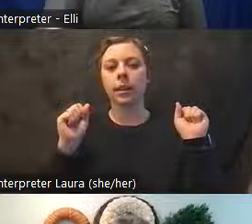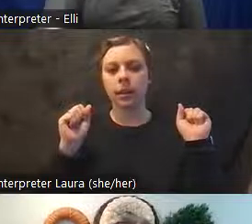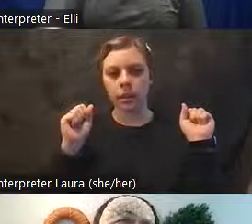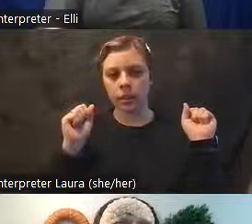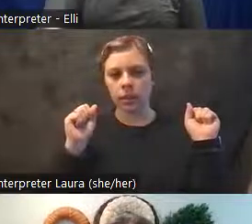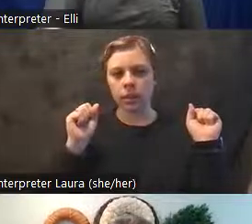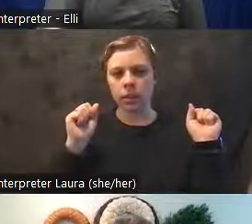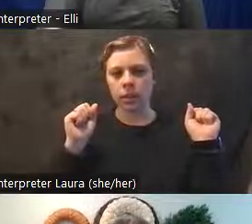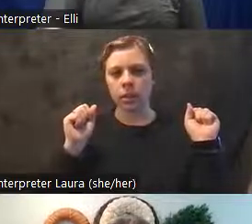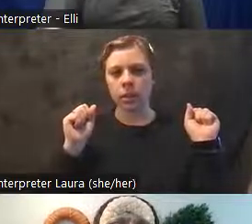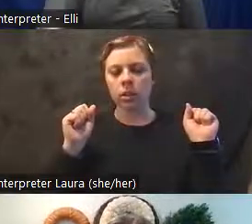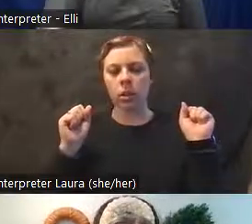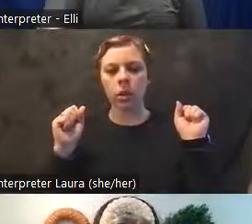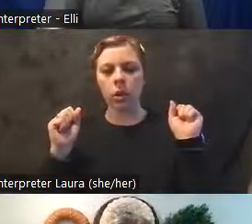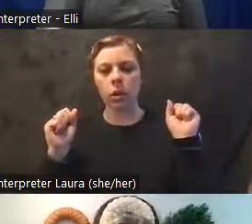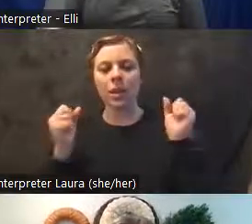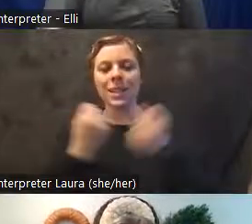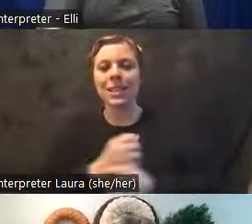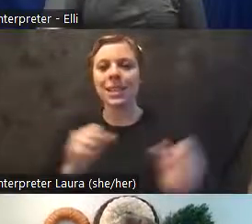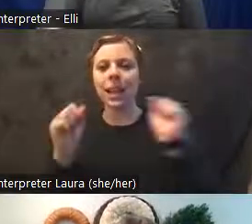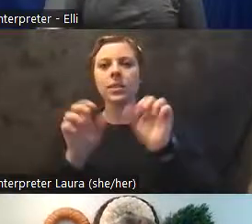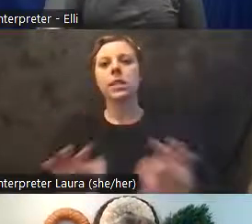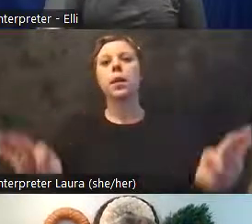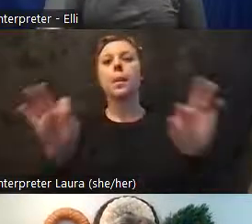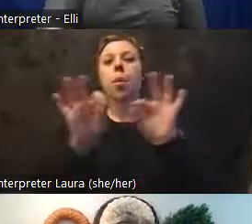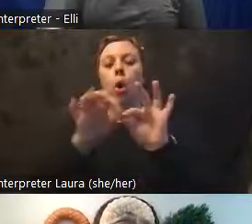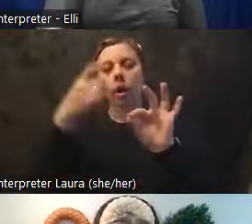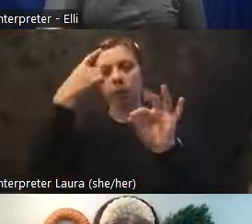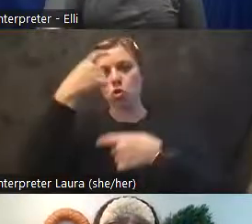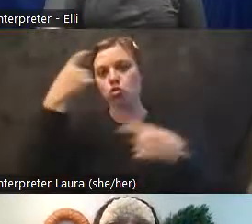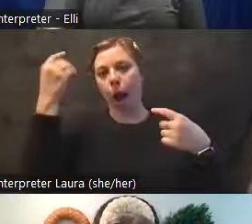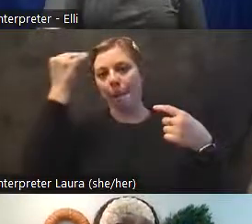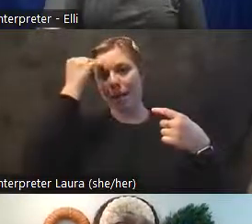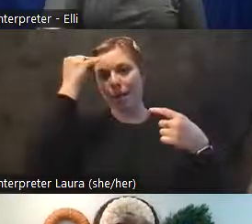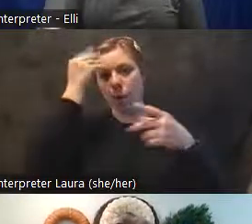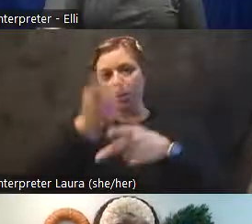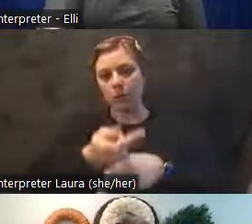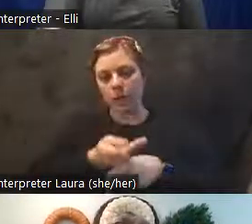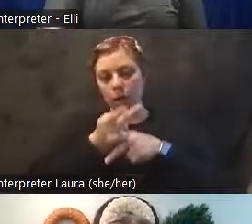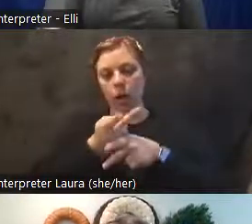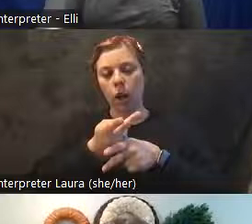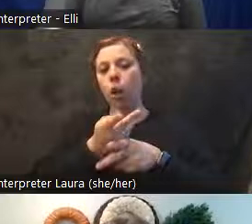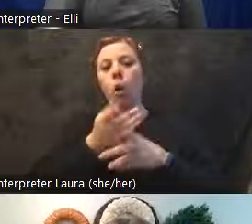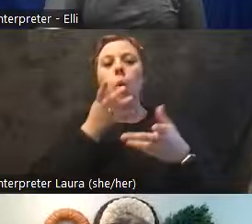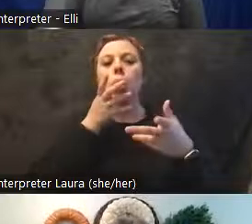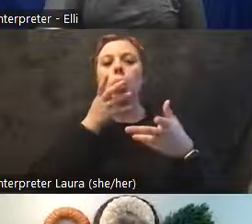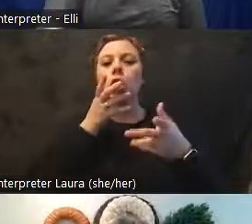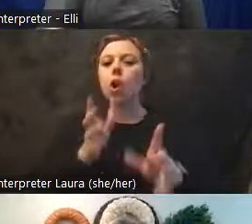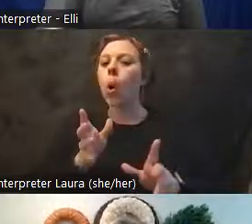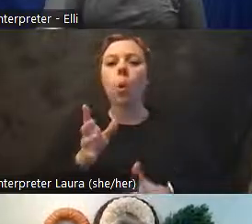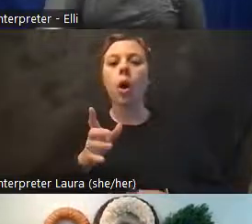and safety specifically is an important part of trauma-informed care, we want to move beyond, do you feel safe